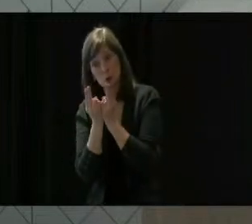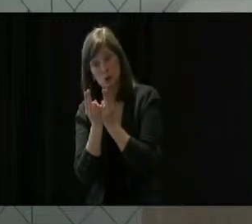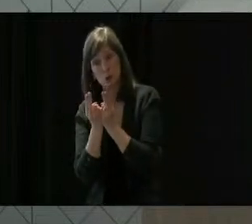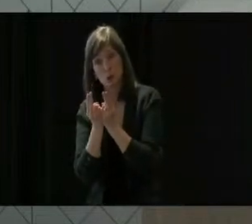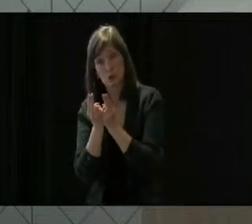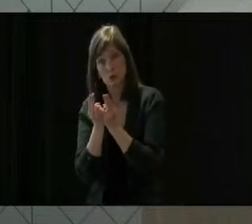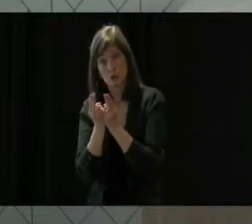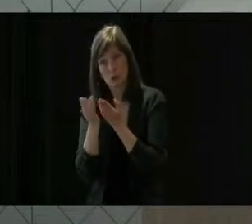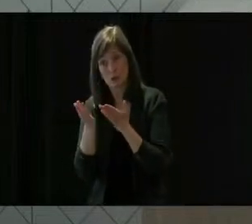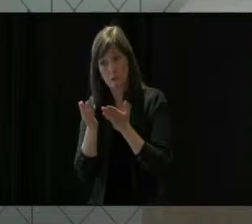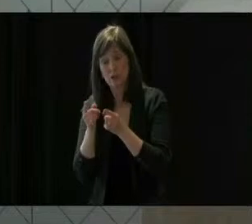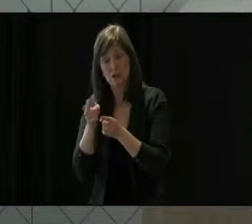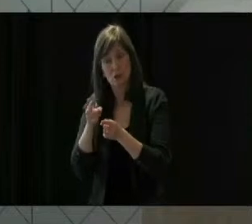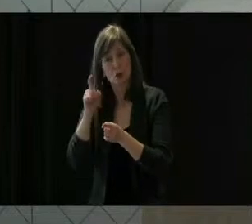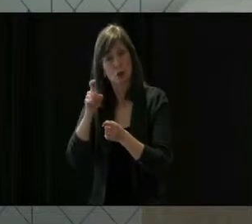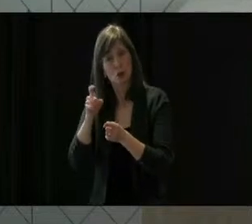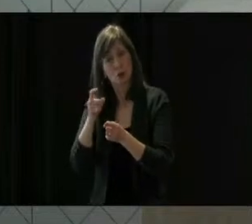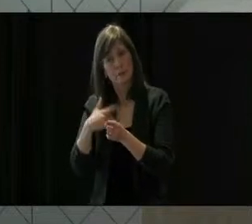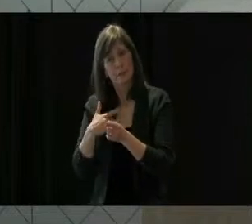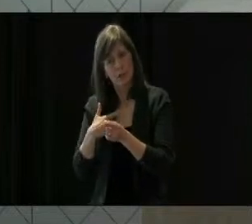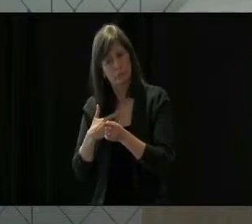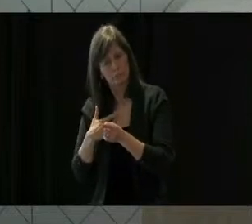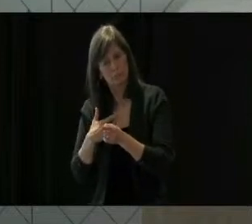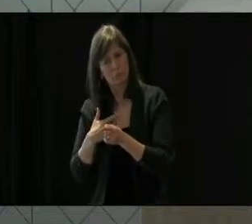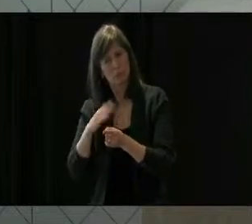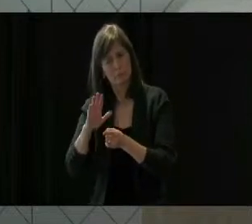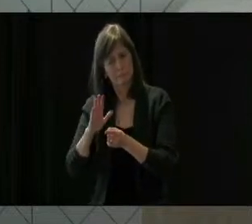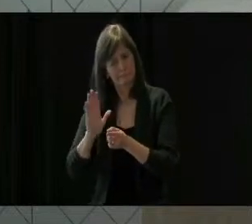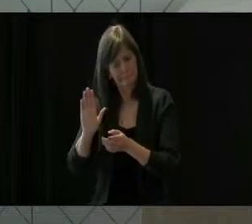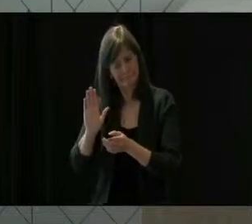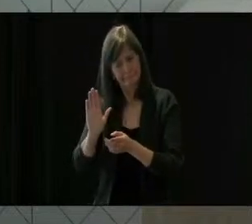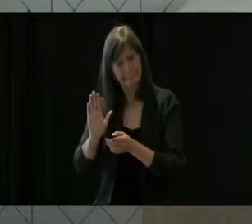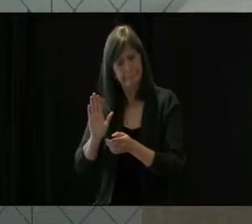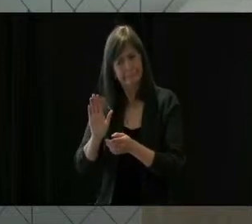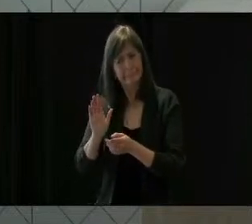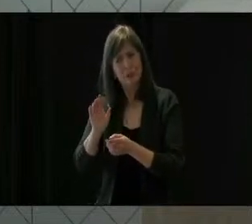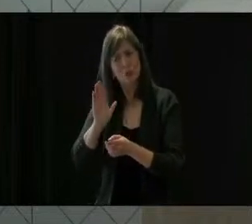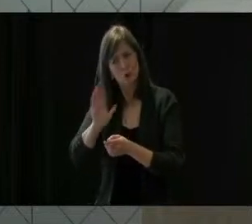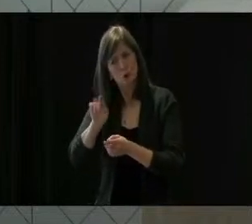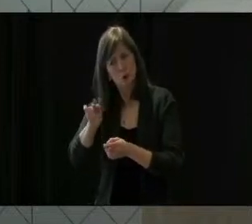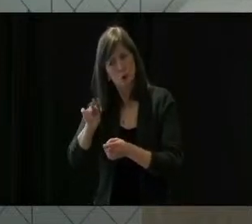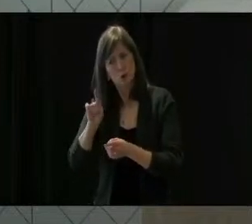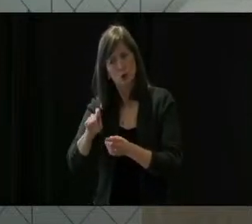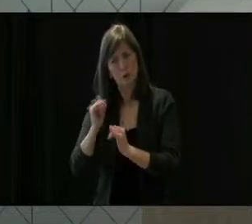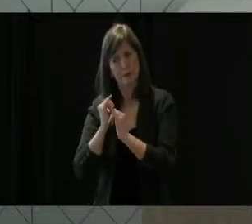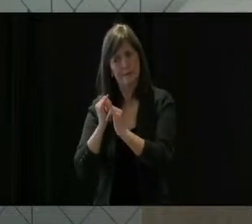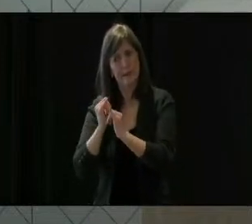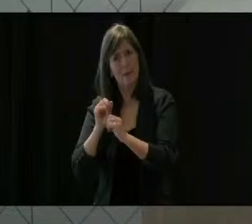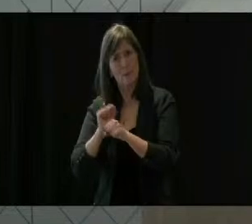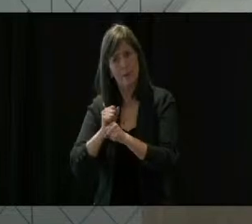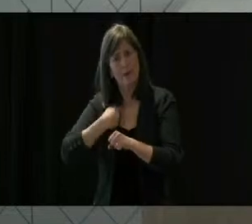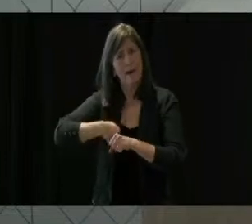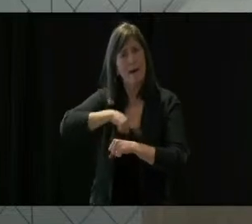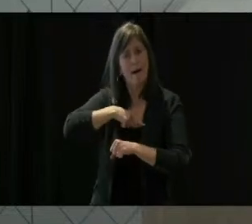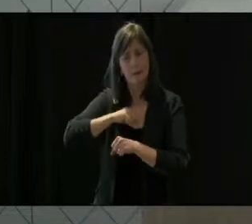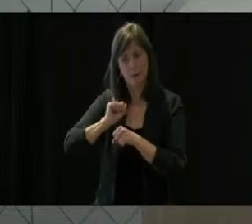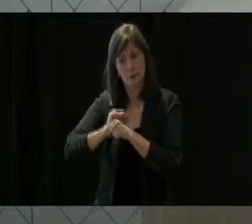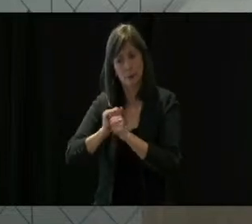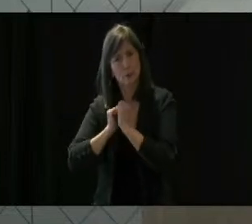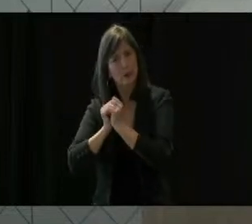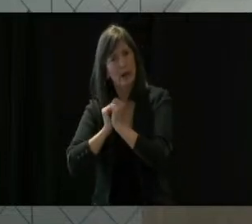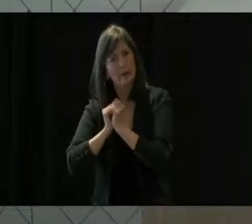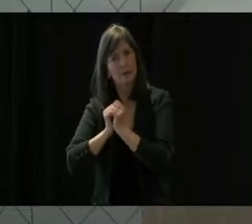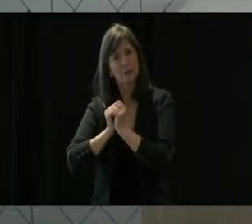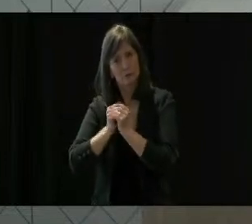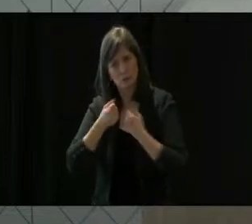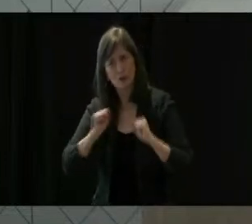leadership to be reasonable and come to the table and to put their shoulders to the wheel with everybody else in the province